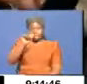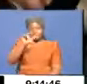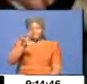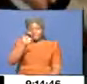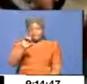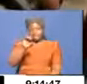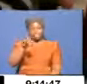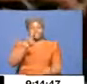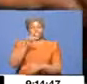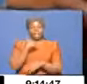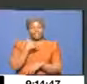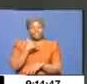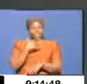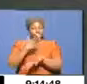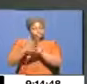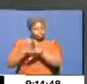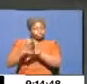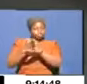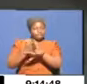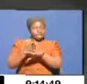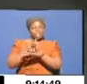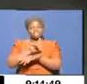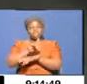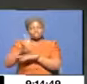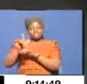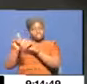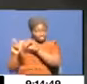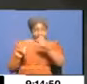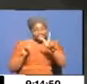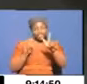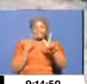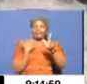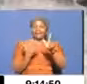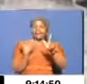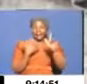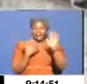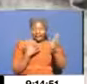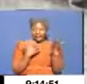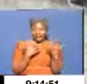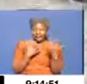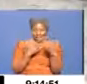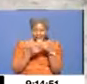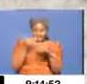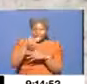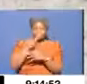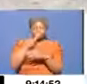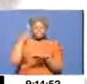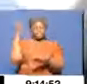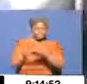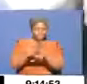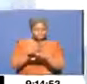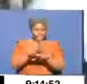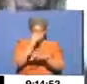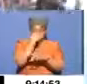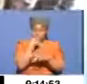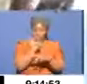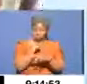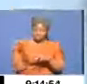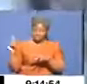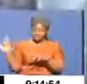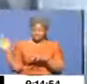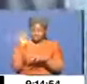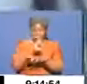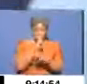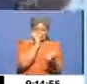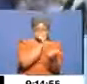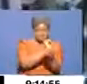a cut on his left hand after being injured by a suspect he had gone to arrest. According to the OCS Lare